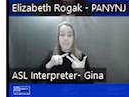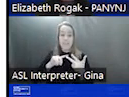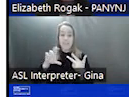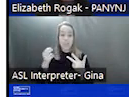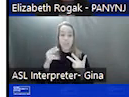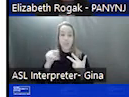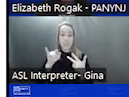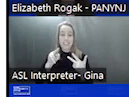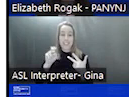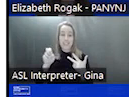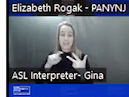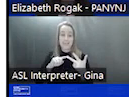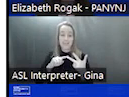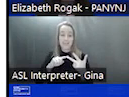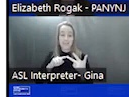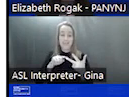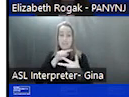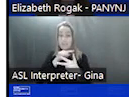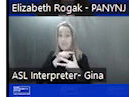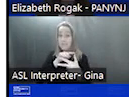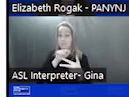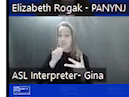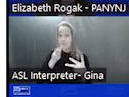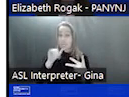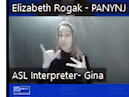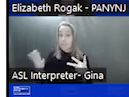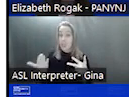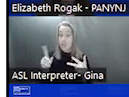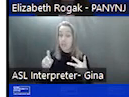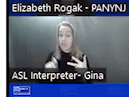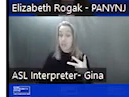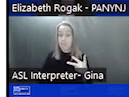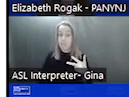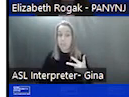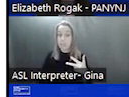Berthet. Is Amy Whitman with us?